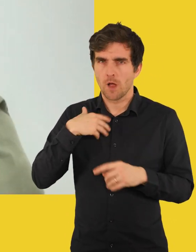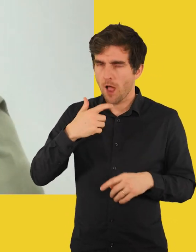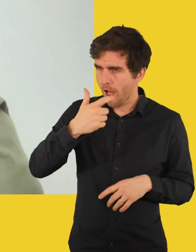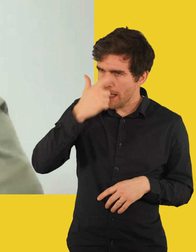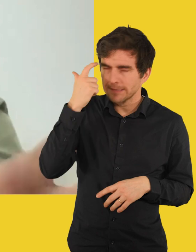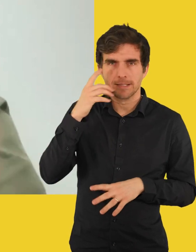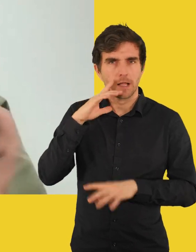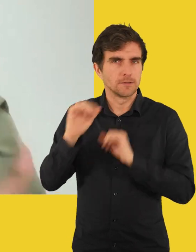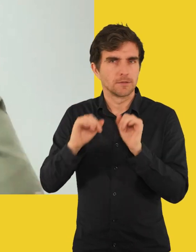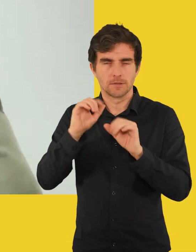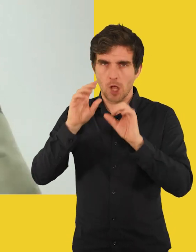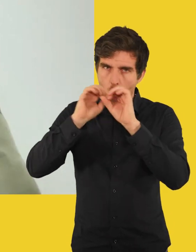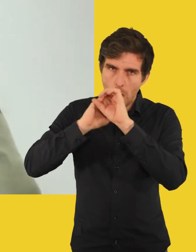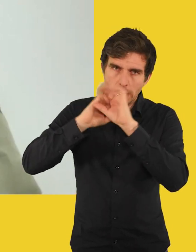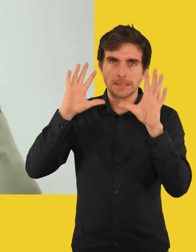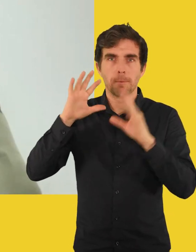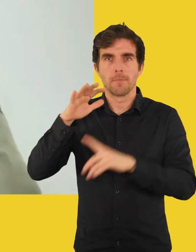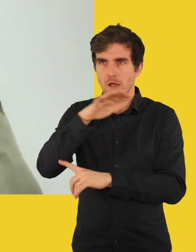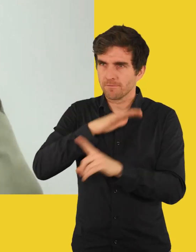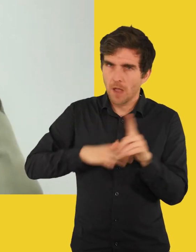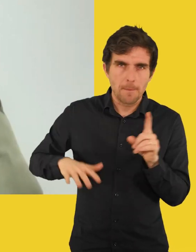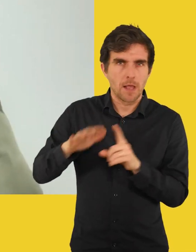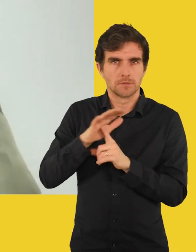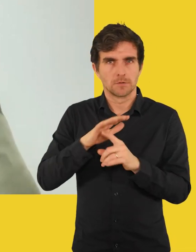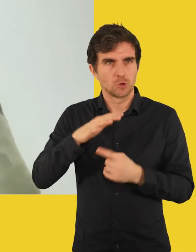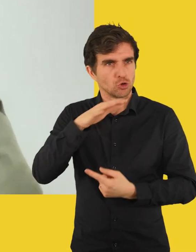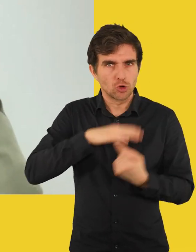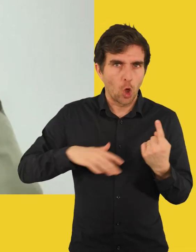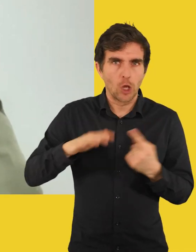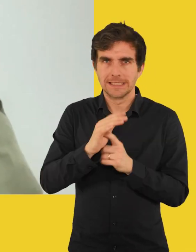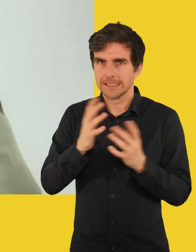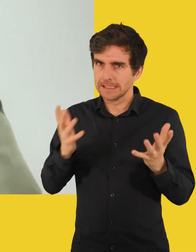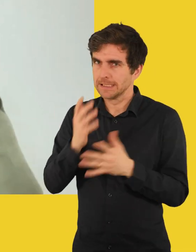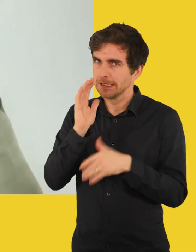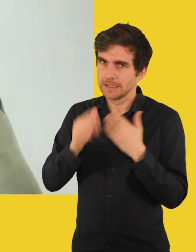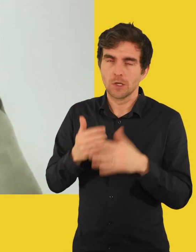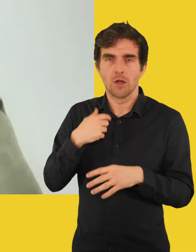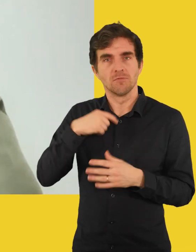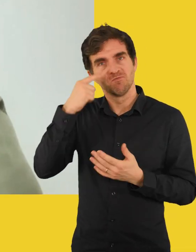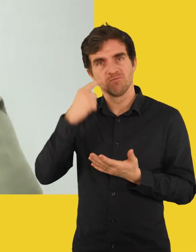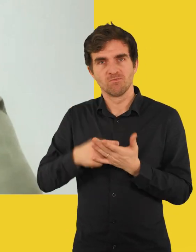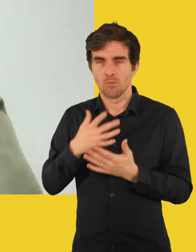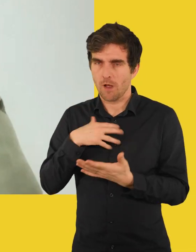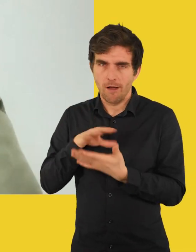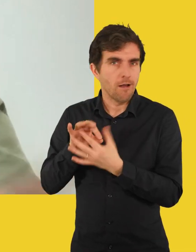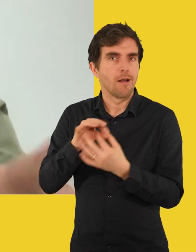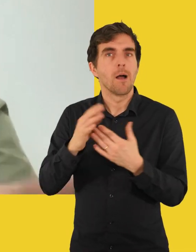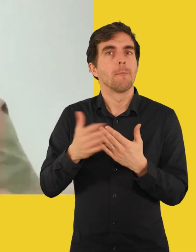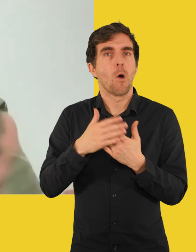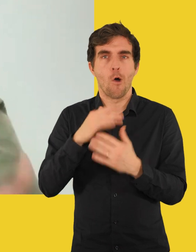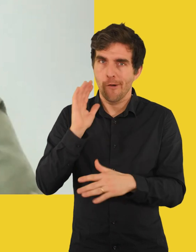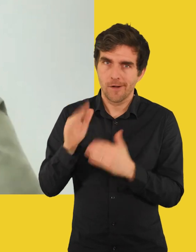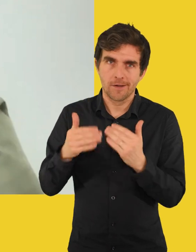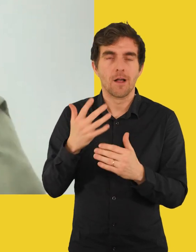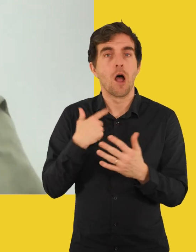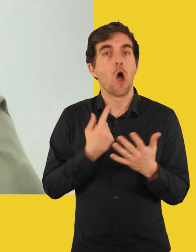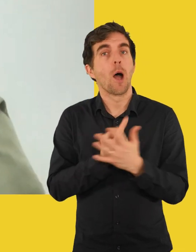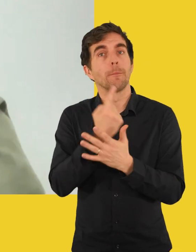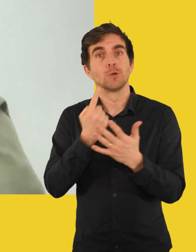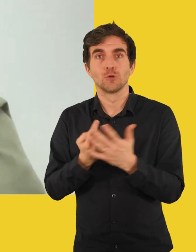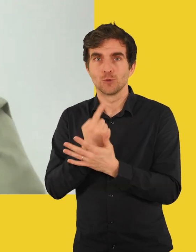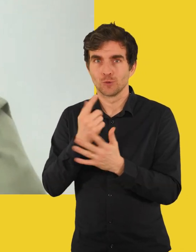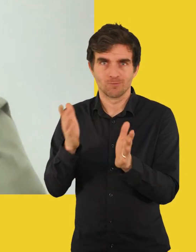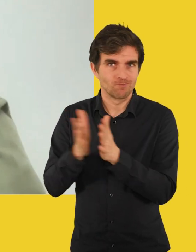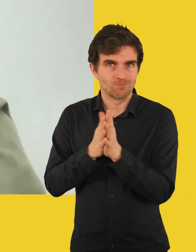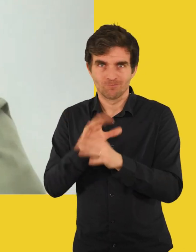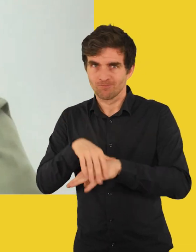enhancing communities' understanding about such concepts on the environment and society. So that's why we chose to engage further,